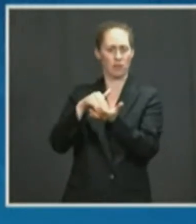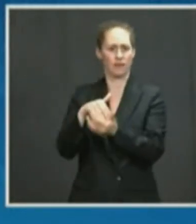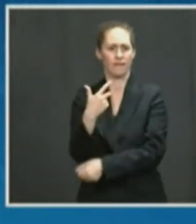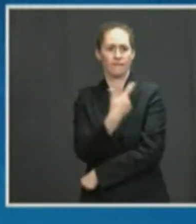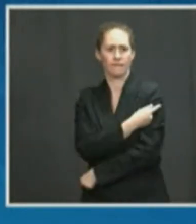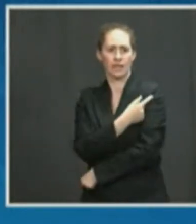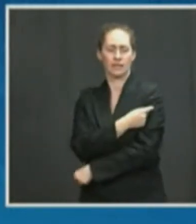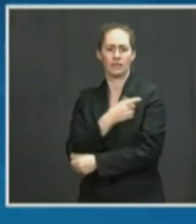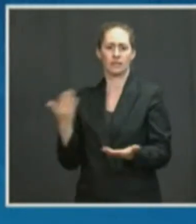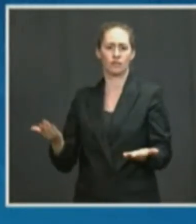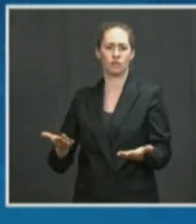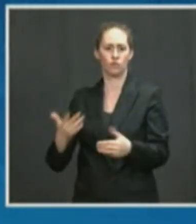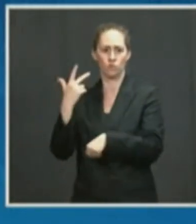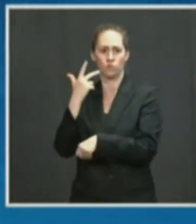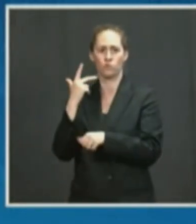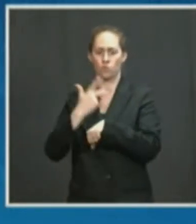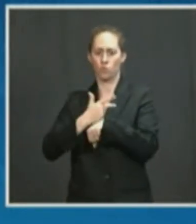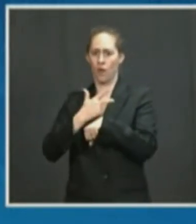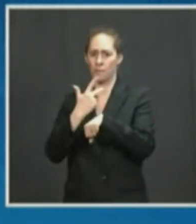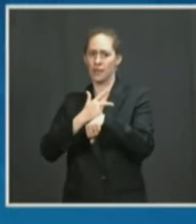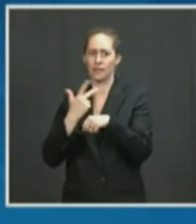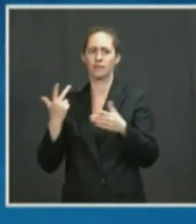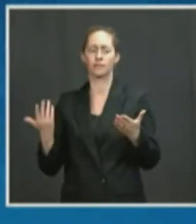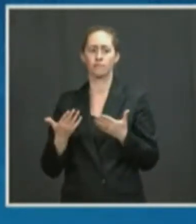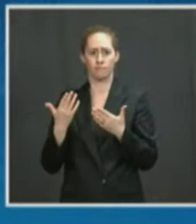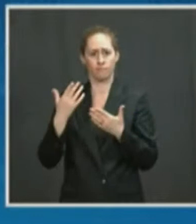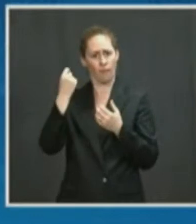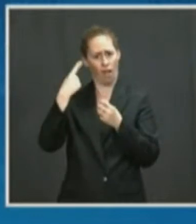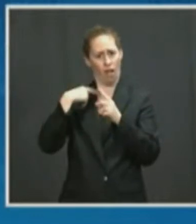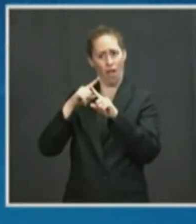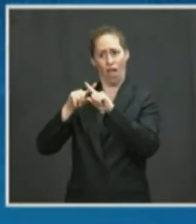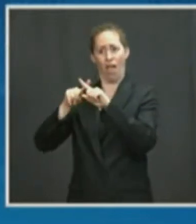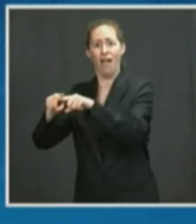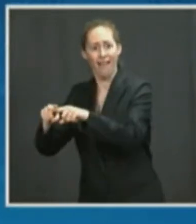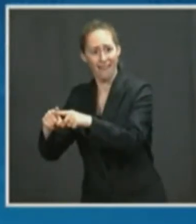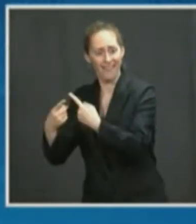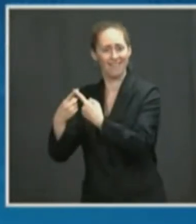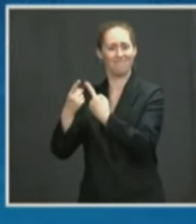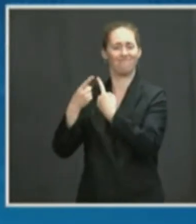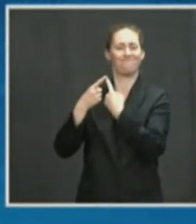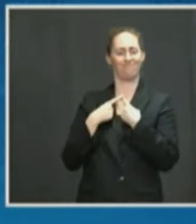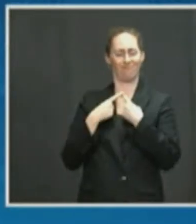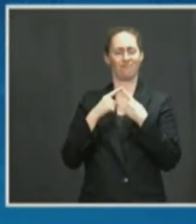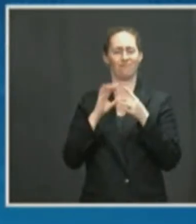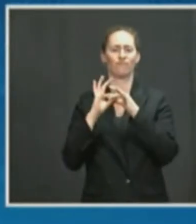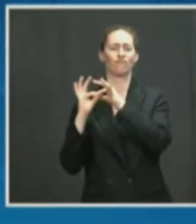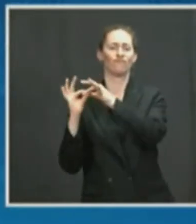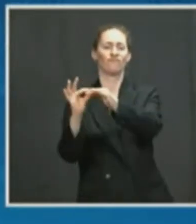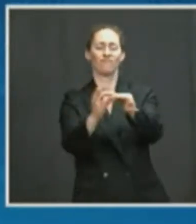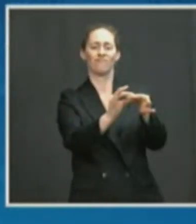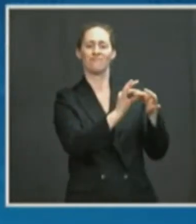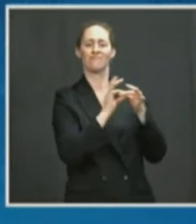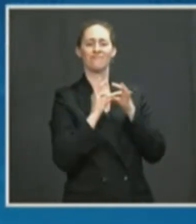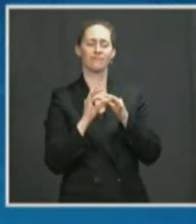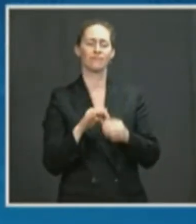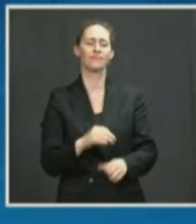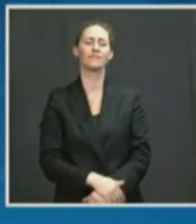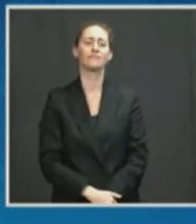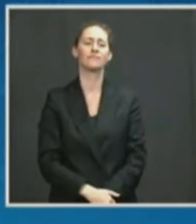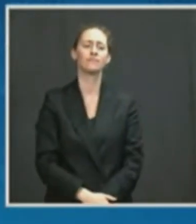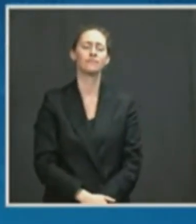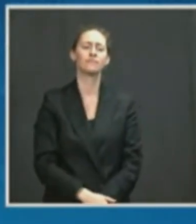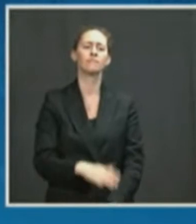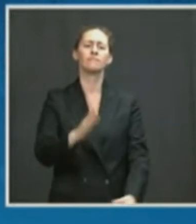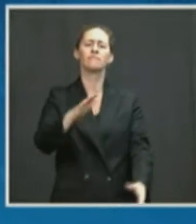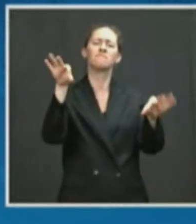Again, understanding the interdependence, the connection between us, and the importance of looking